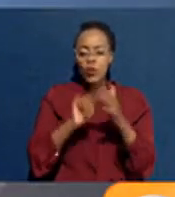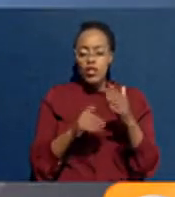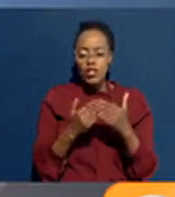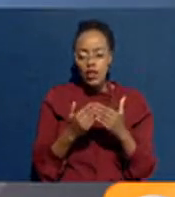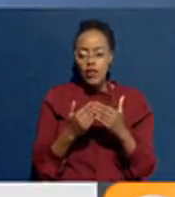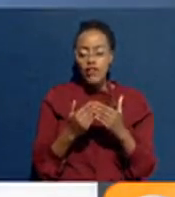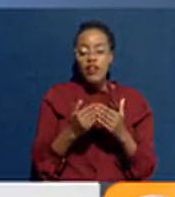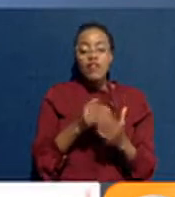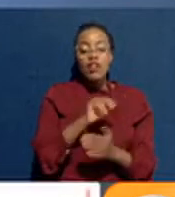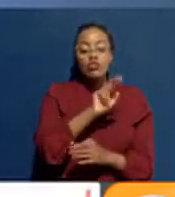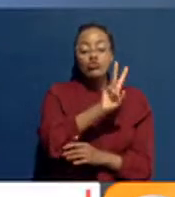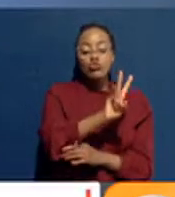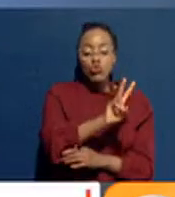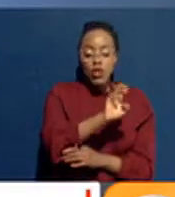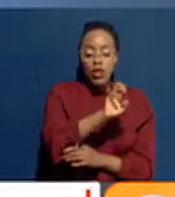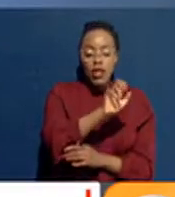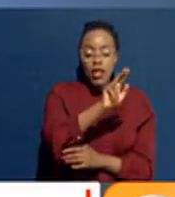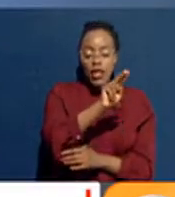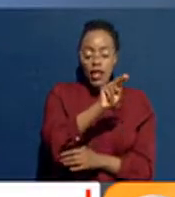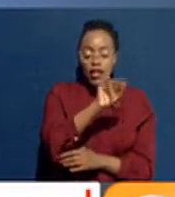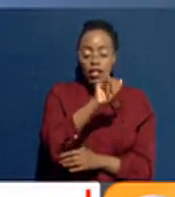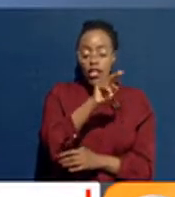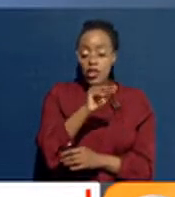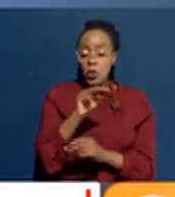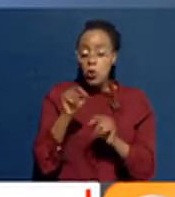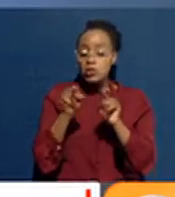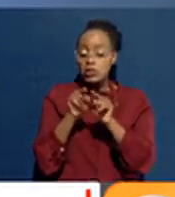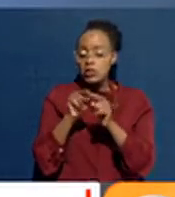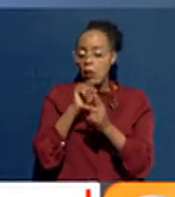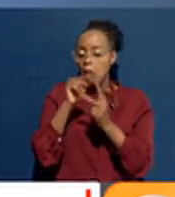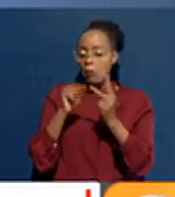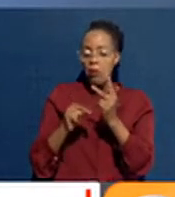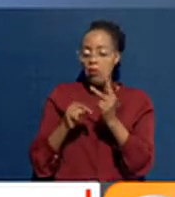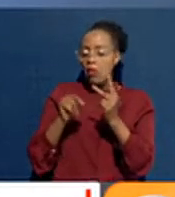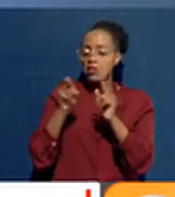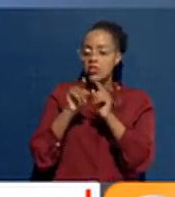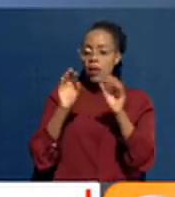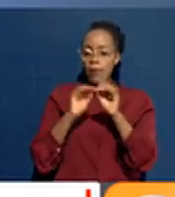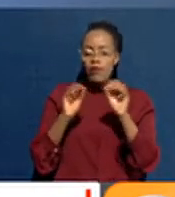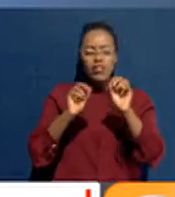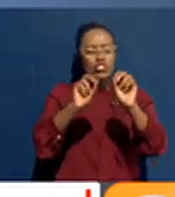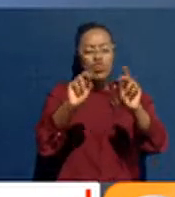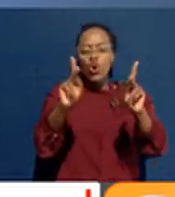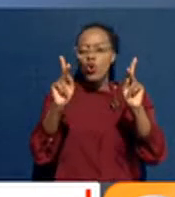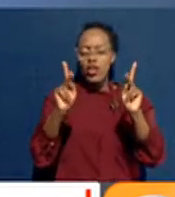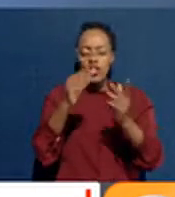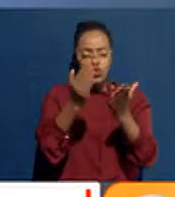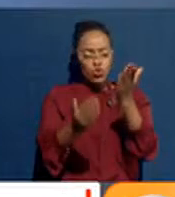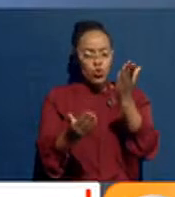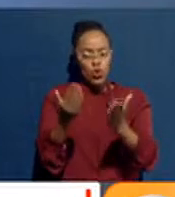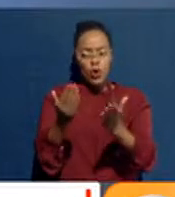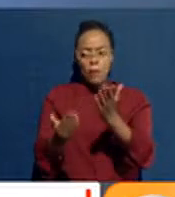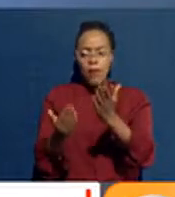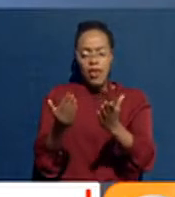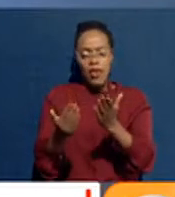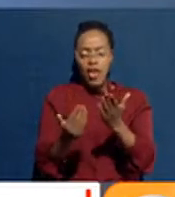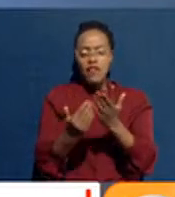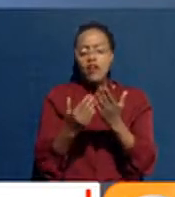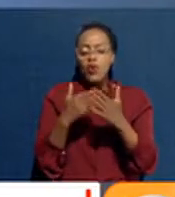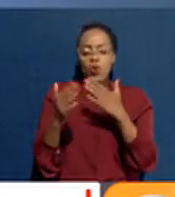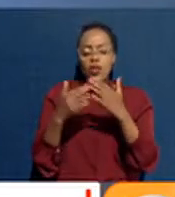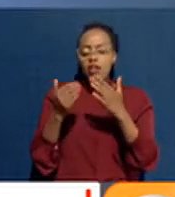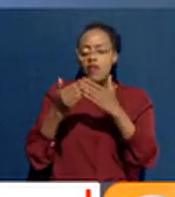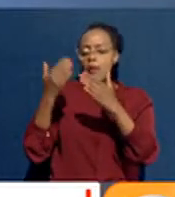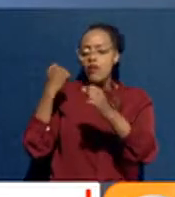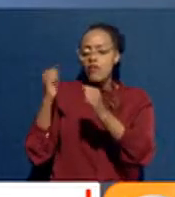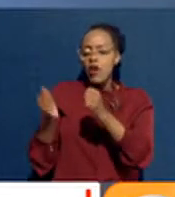El Nino events are the same. Okay. It is okay to compare events like